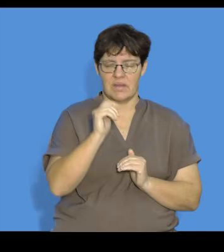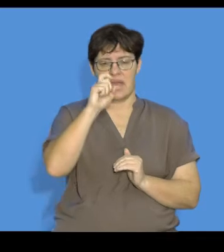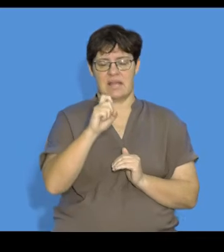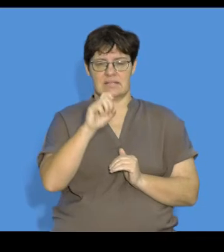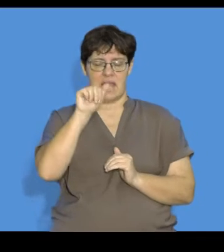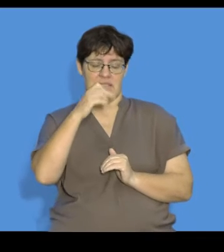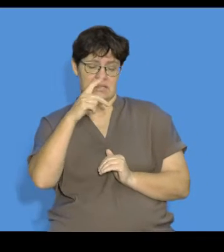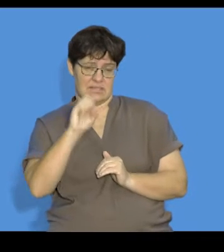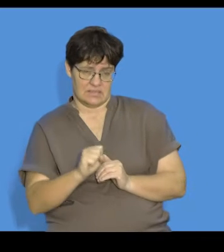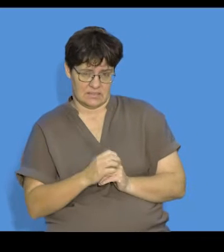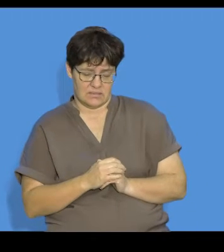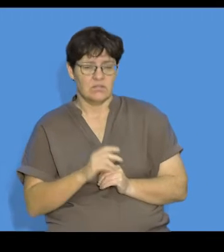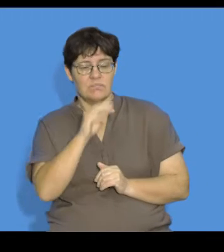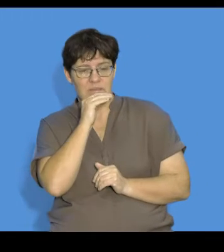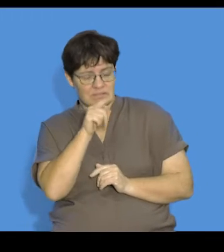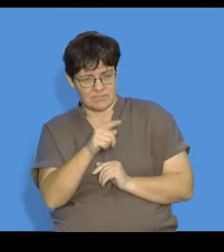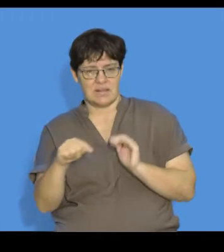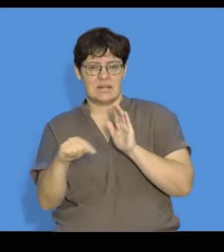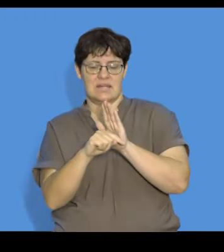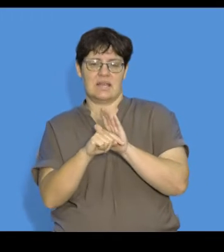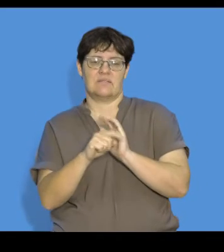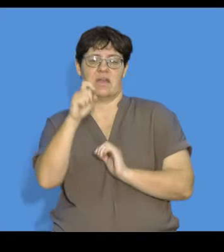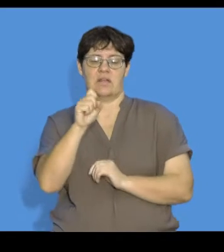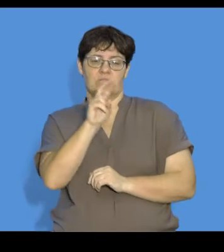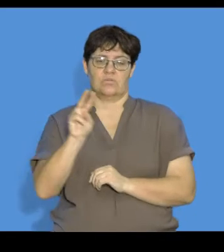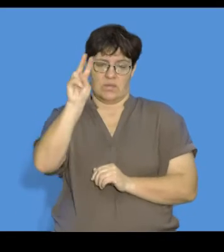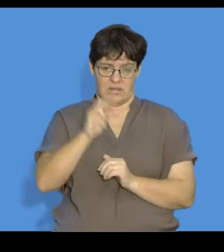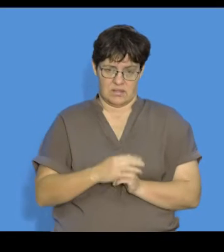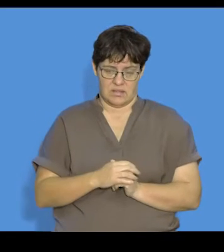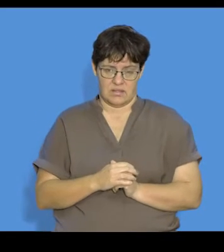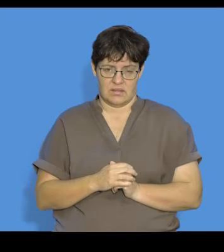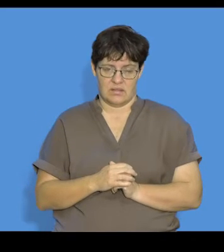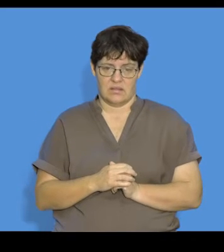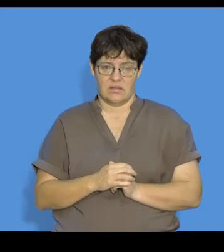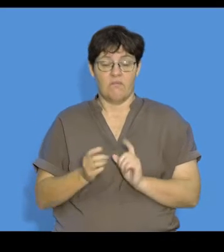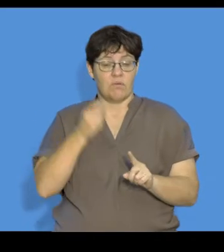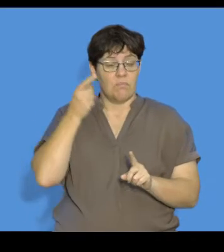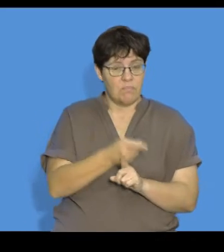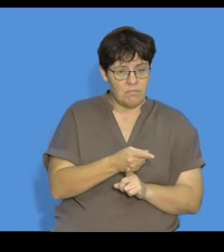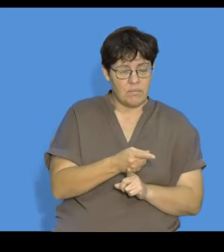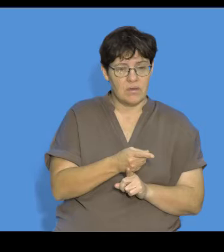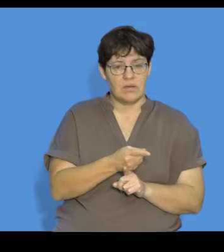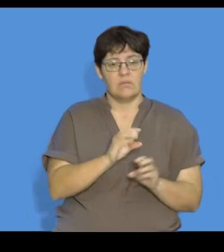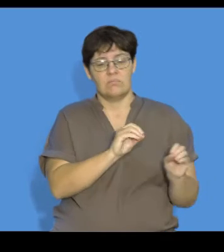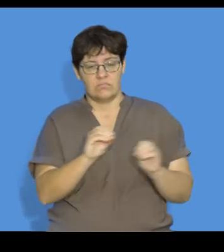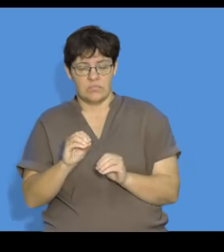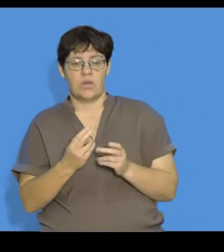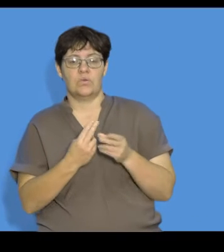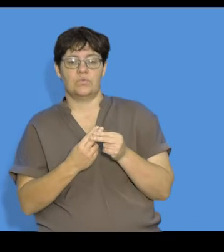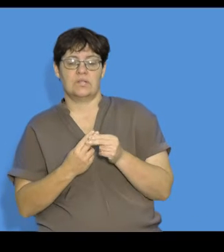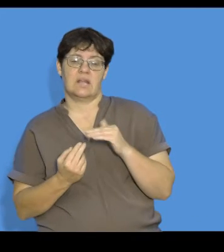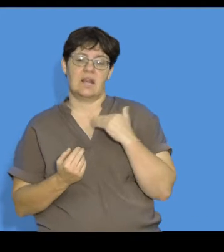the x-axis, which made it to be negative x squared. And then from there we shifted